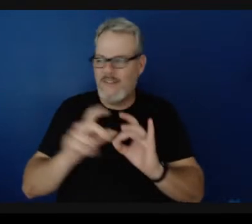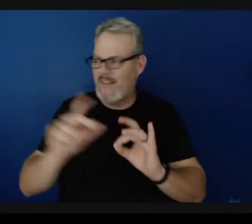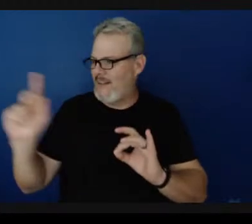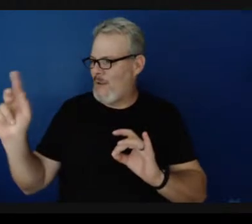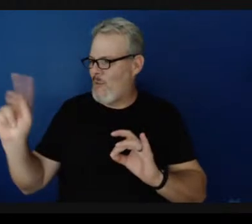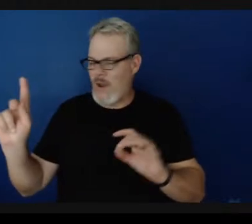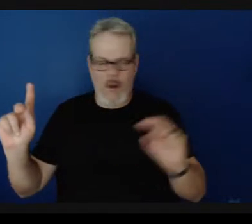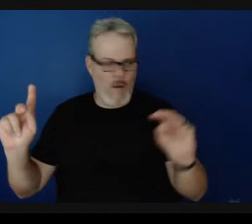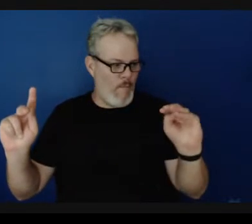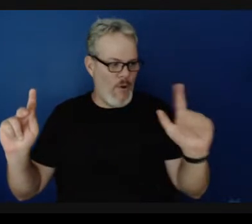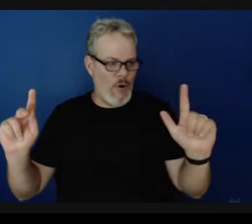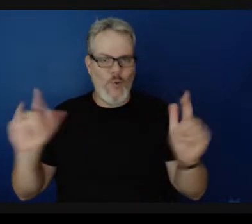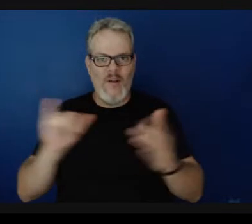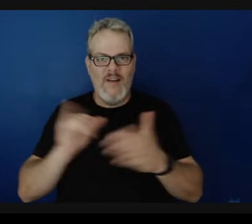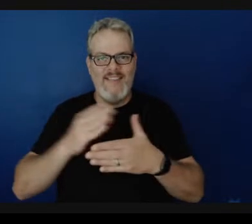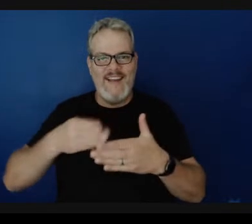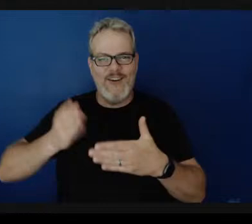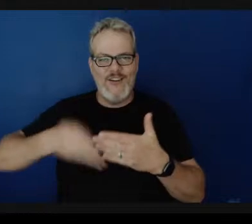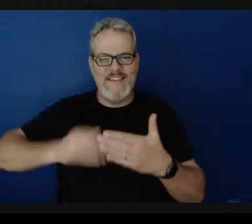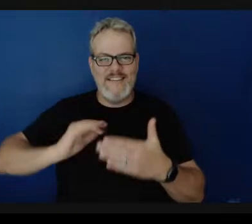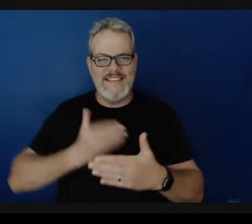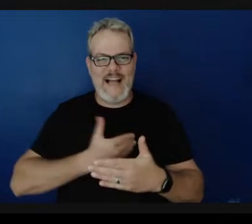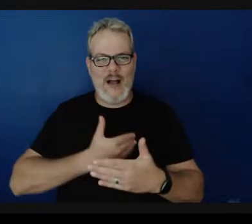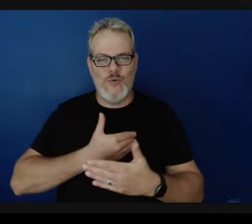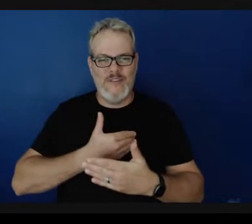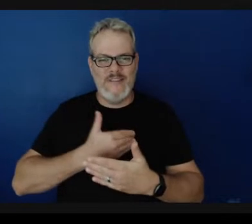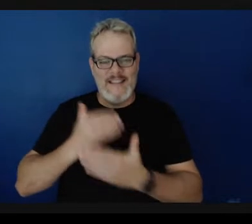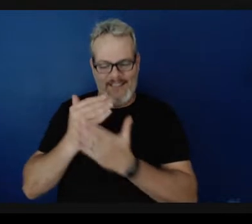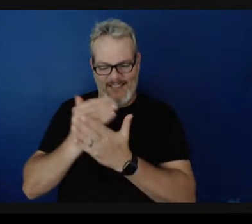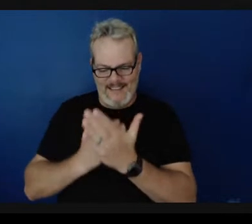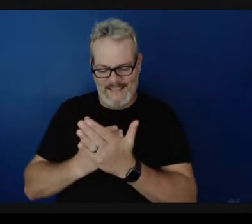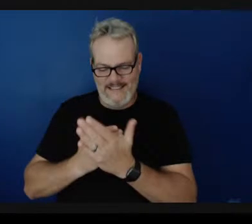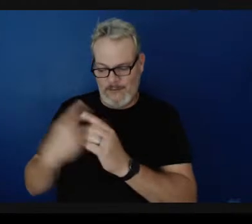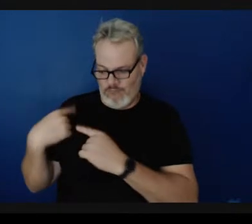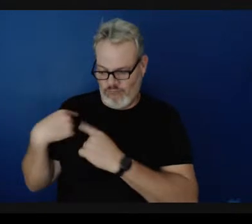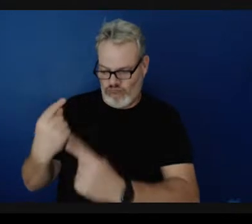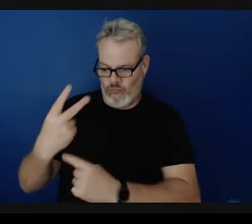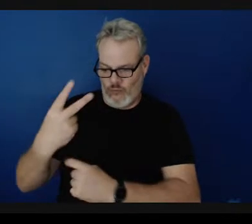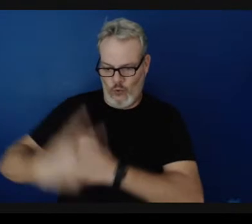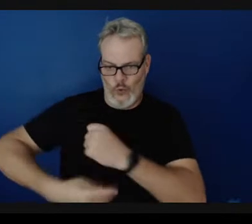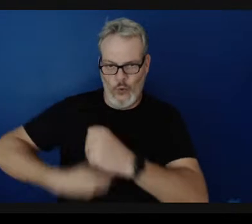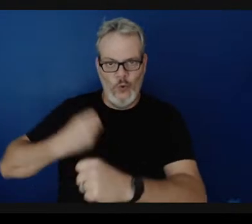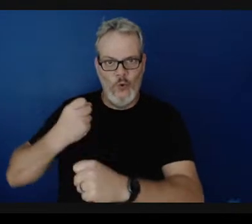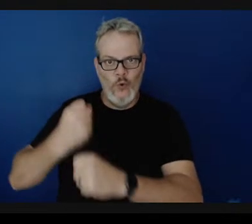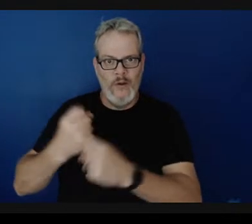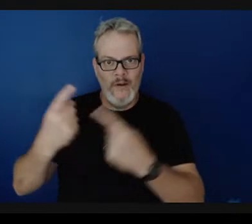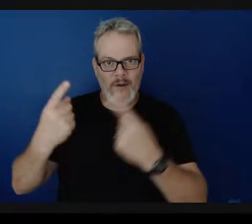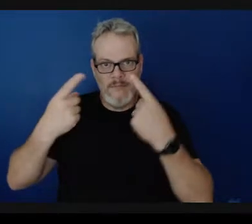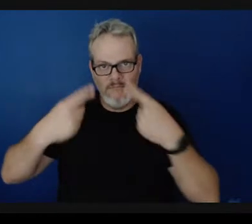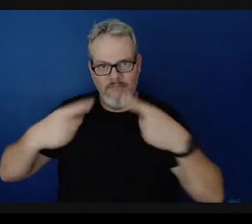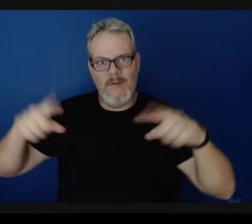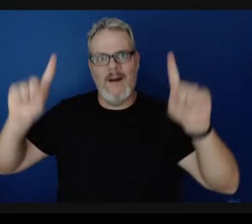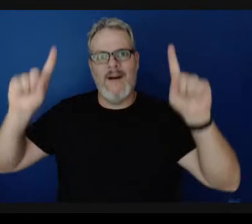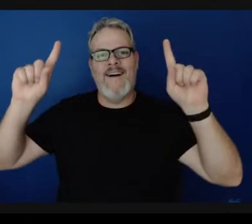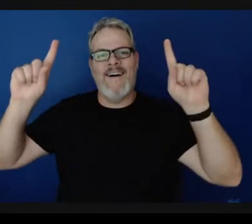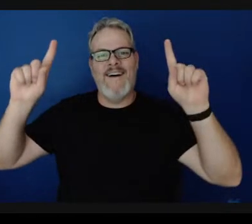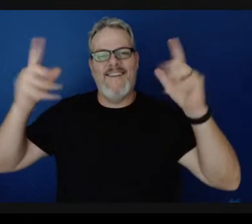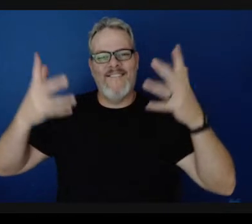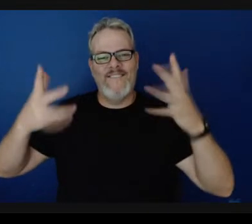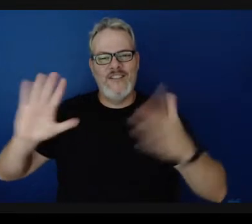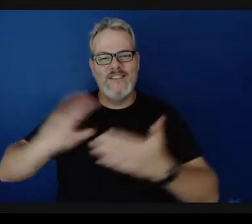series on celebrating Mauna Loa's 2-year anniversary. It's been full 2 years now since eruption ended, and